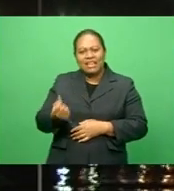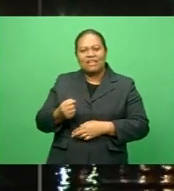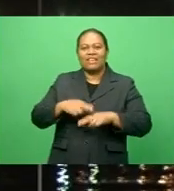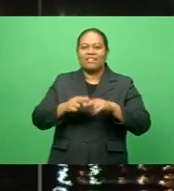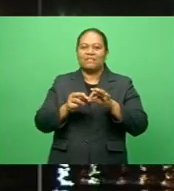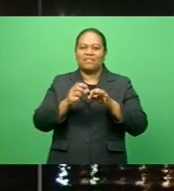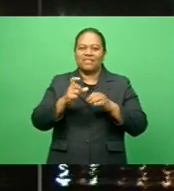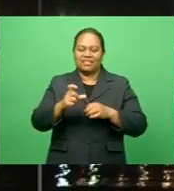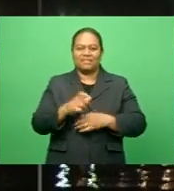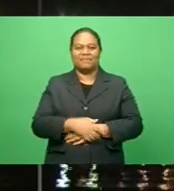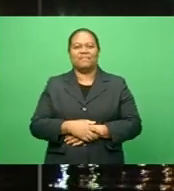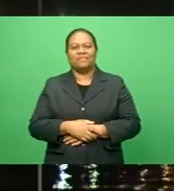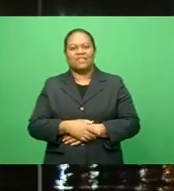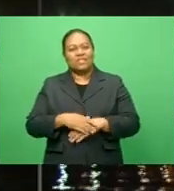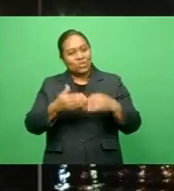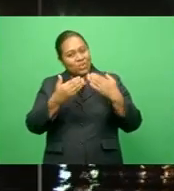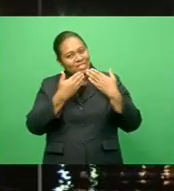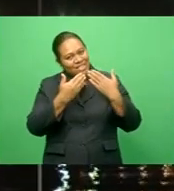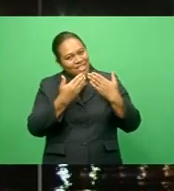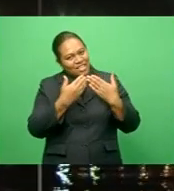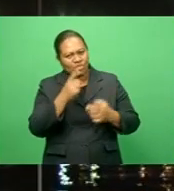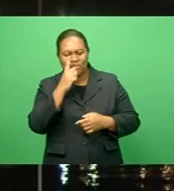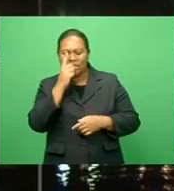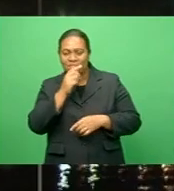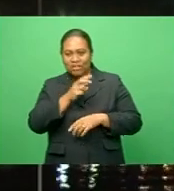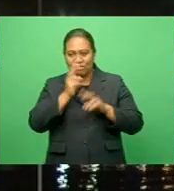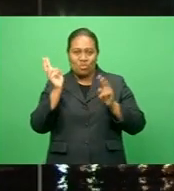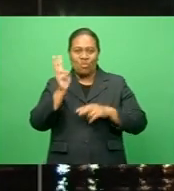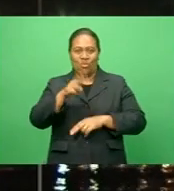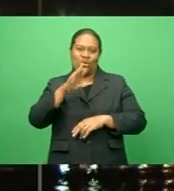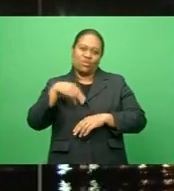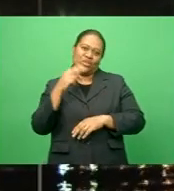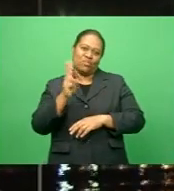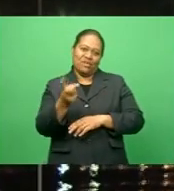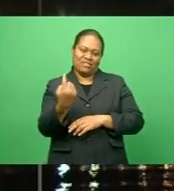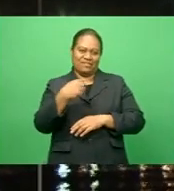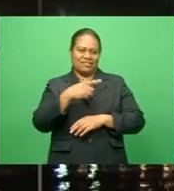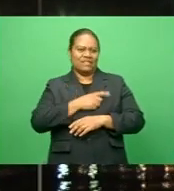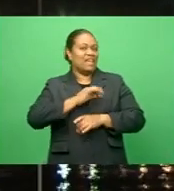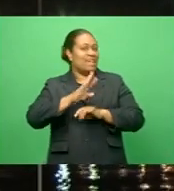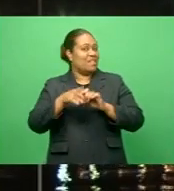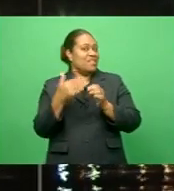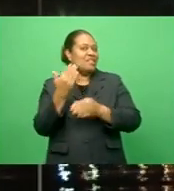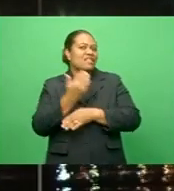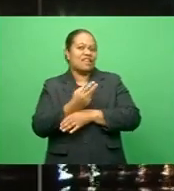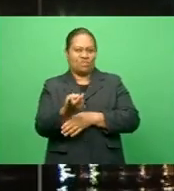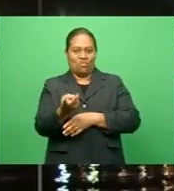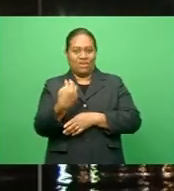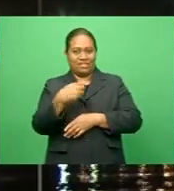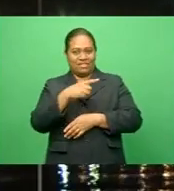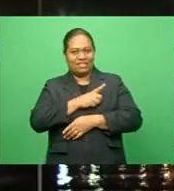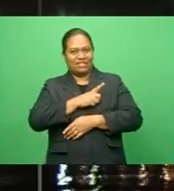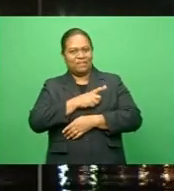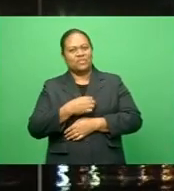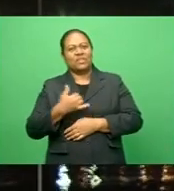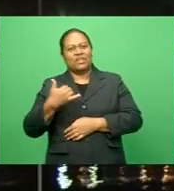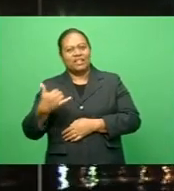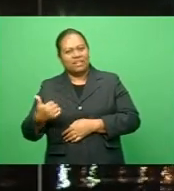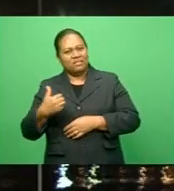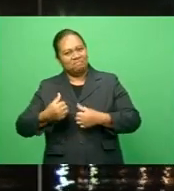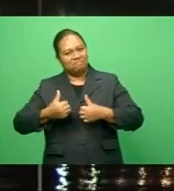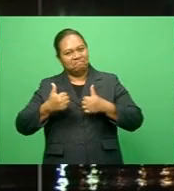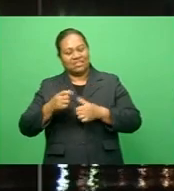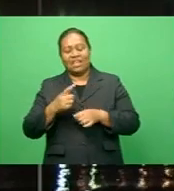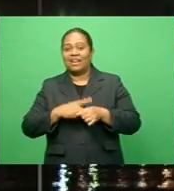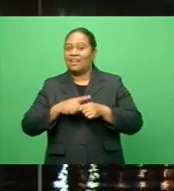love. I sincerely thank you, the viewers, for investing trust in us every single night. I leave with great gratitude, and